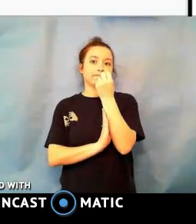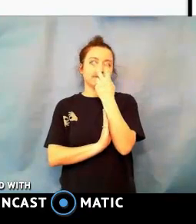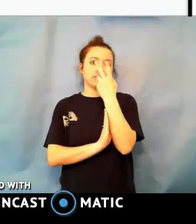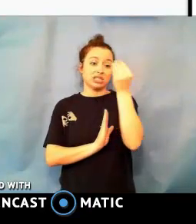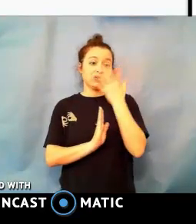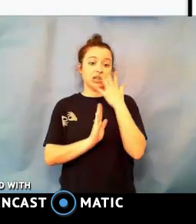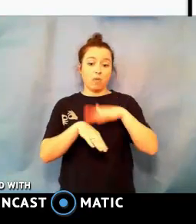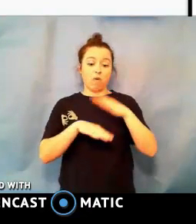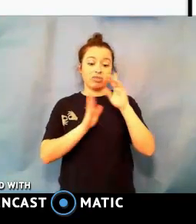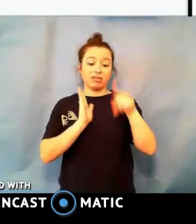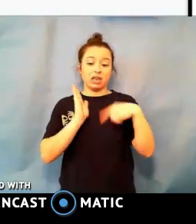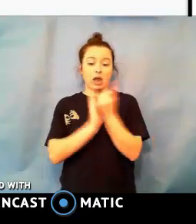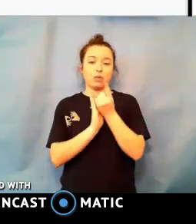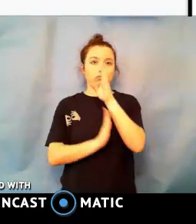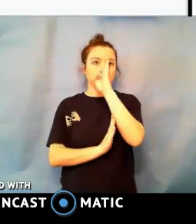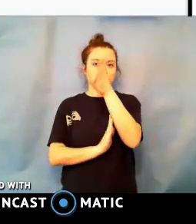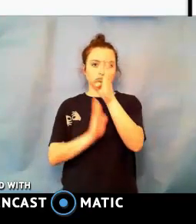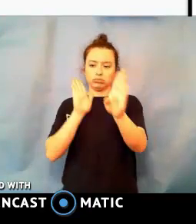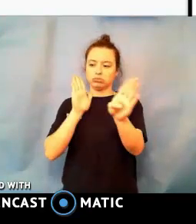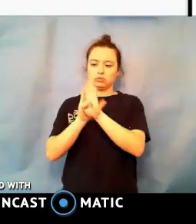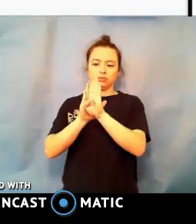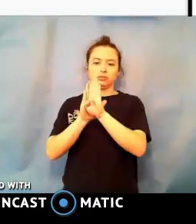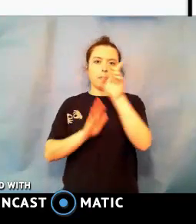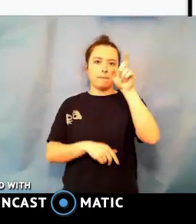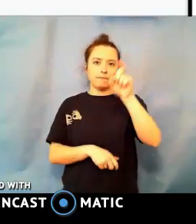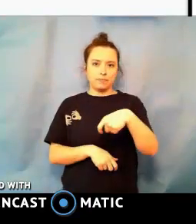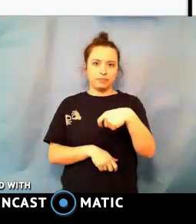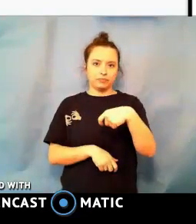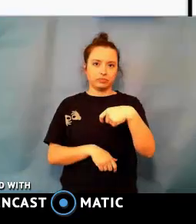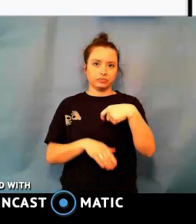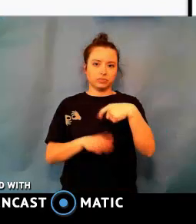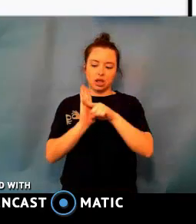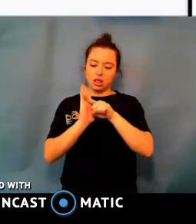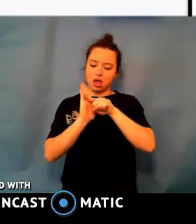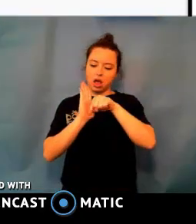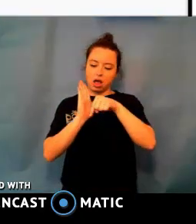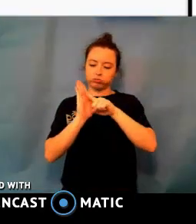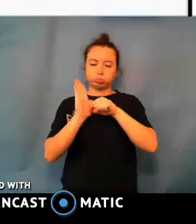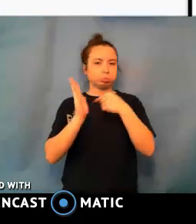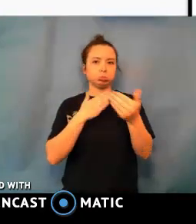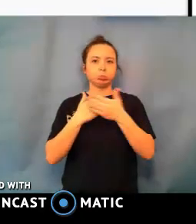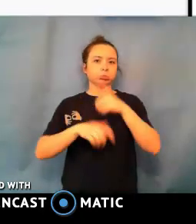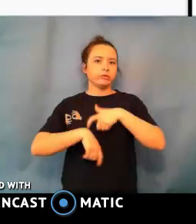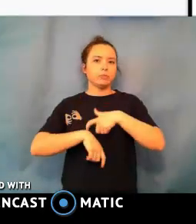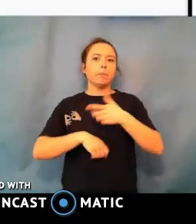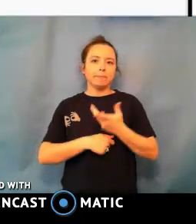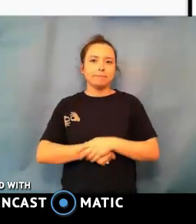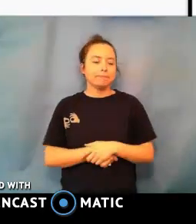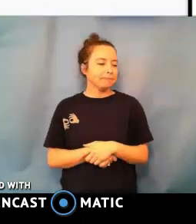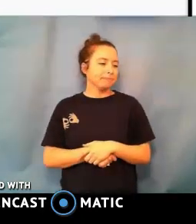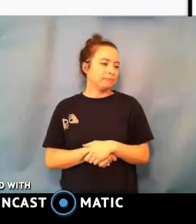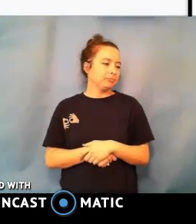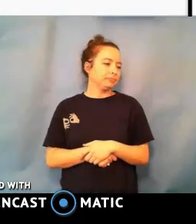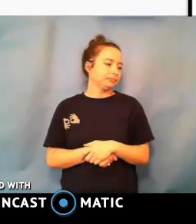hour, the minute hand points straight up and the hour hand points to the number. That's the hour.